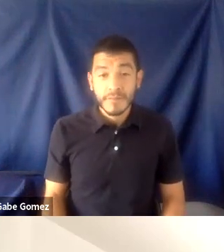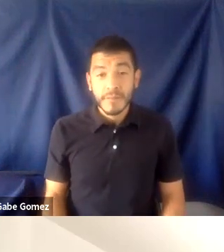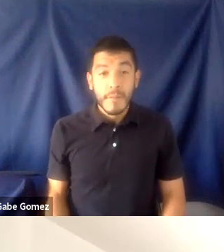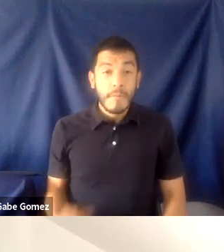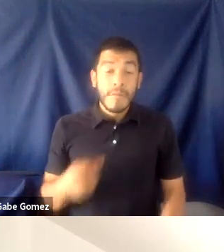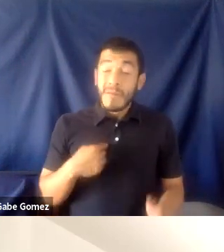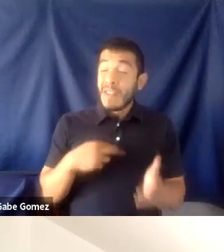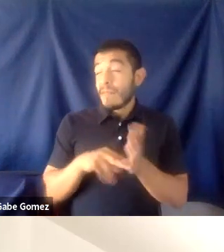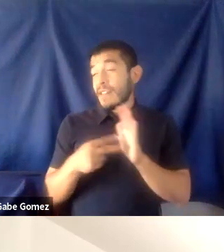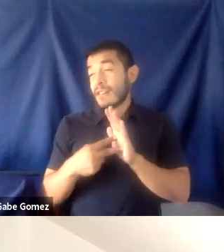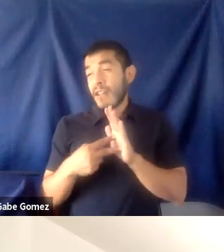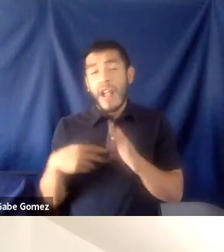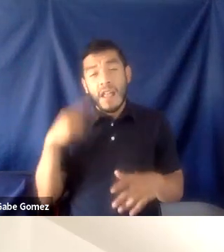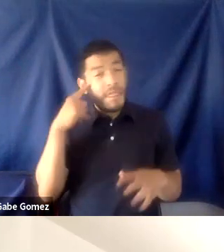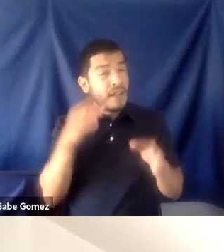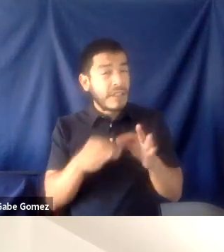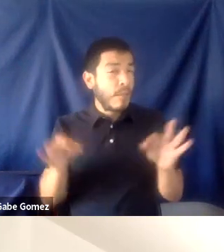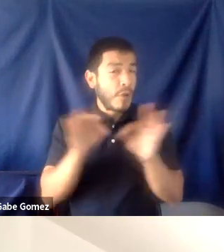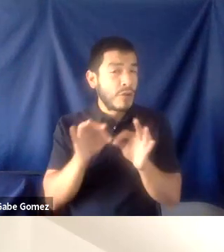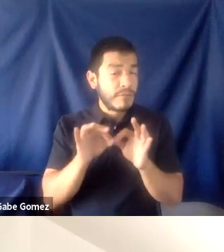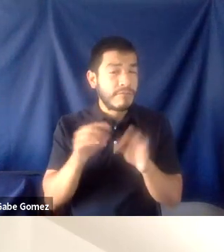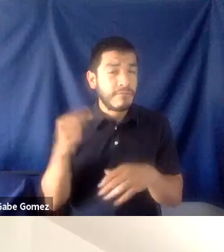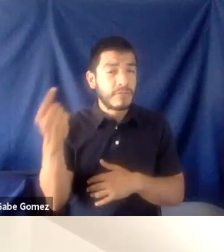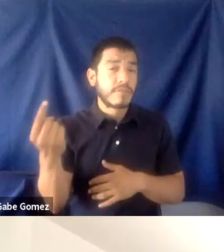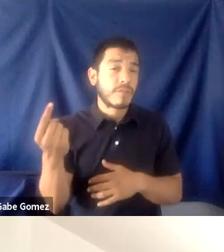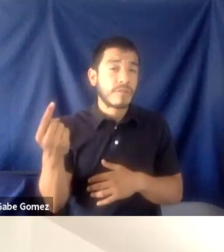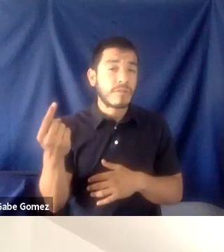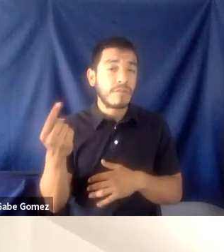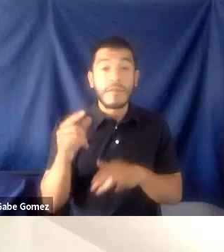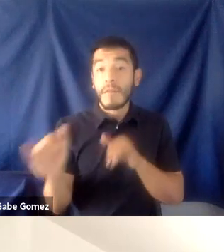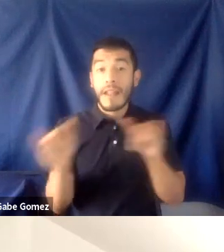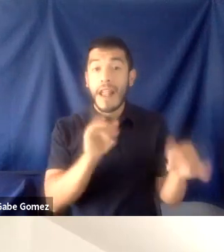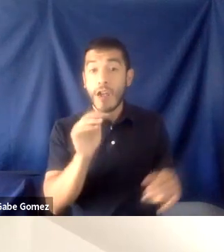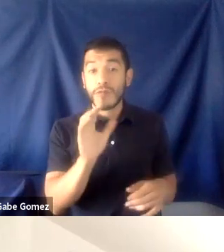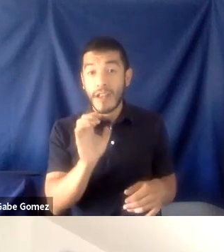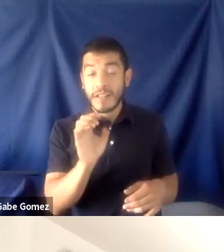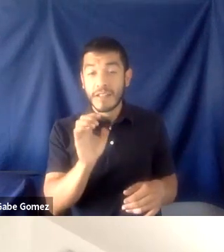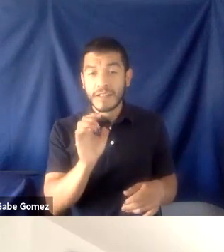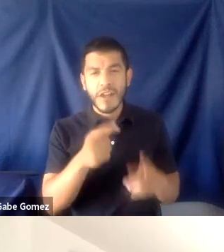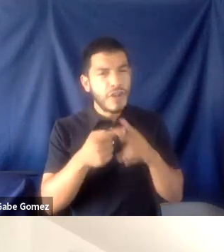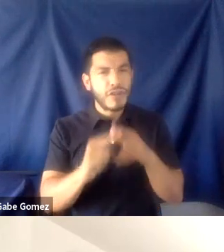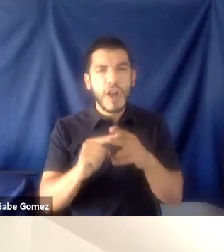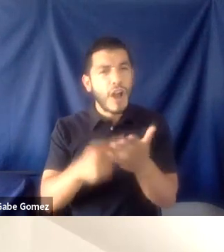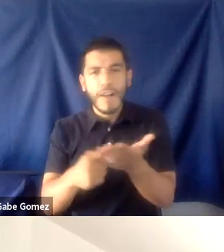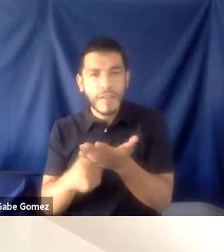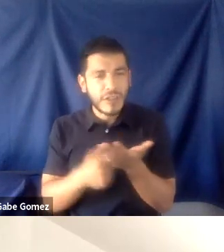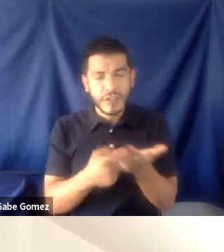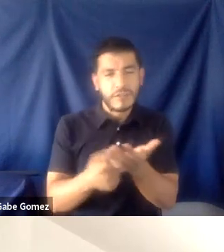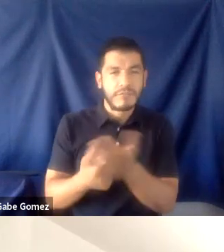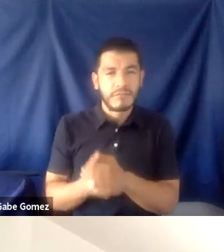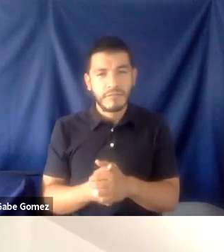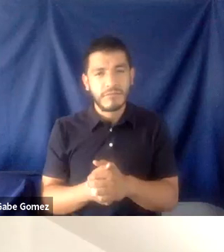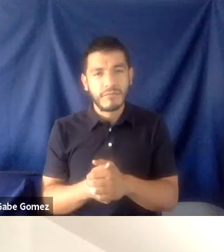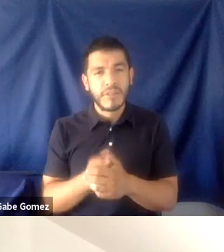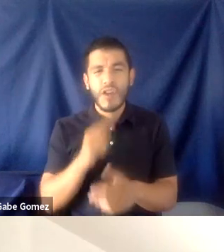mean, I think it's just important to, like Grace, just start conversations. I mean, it's